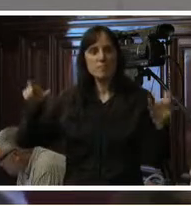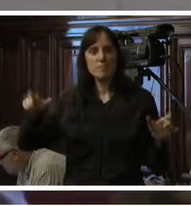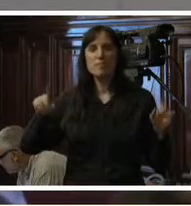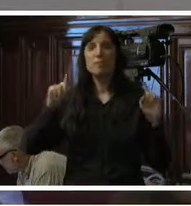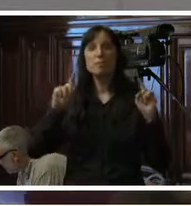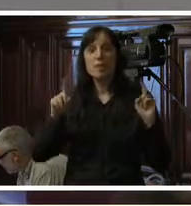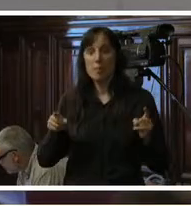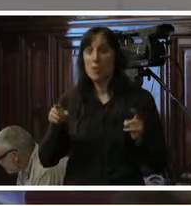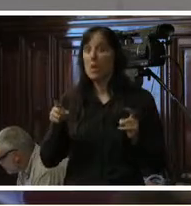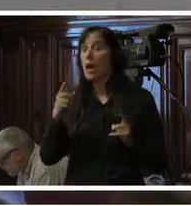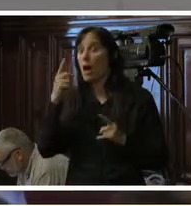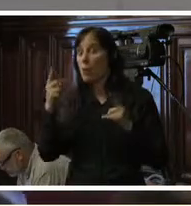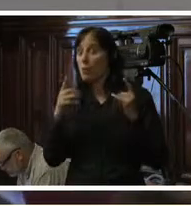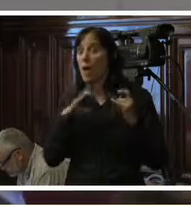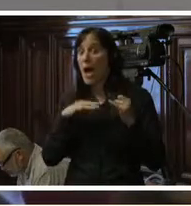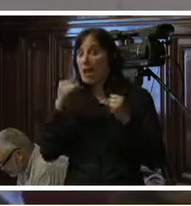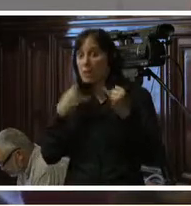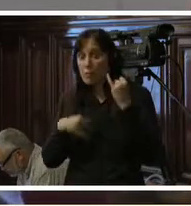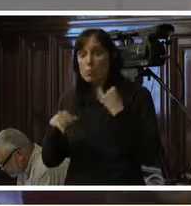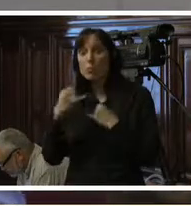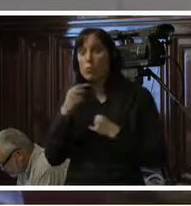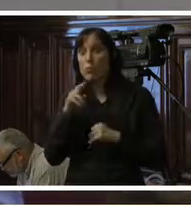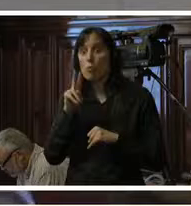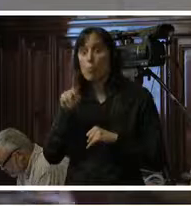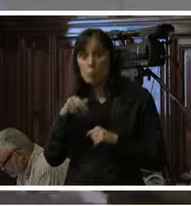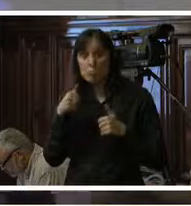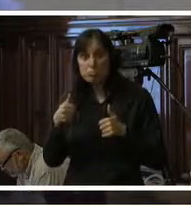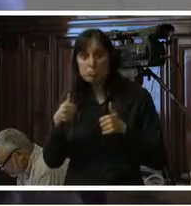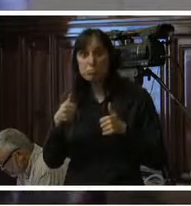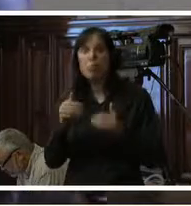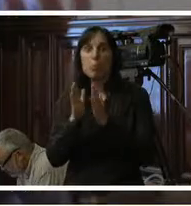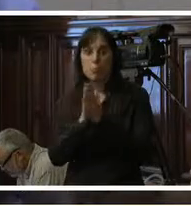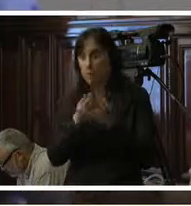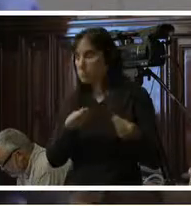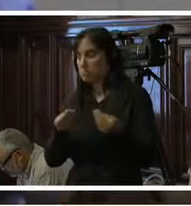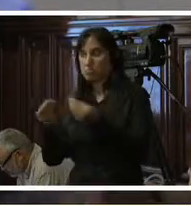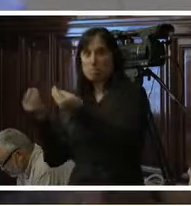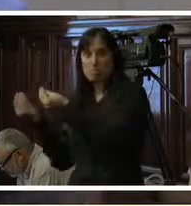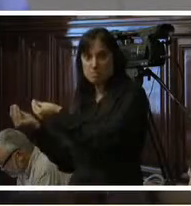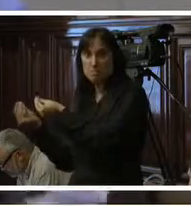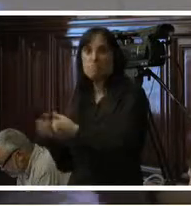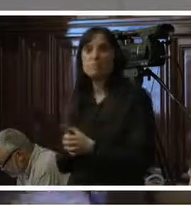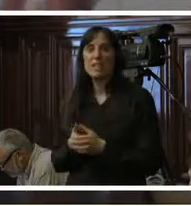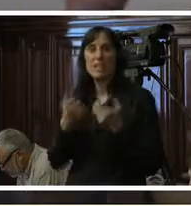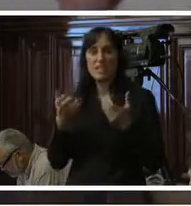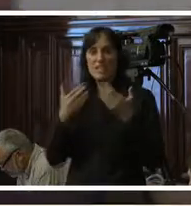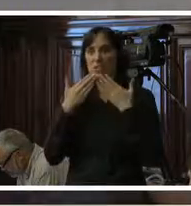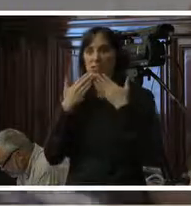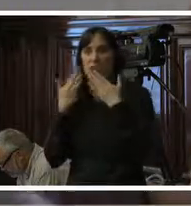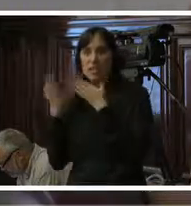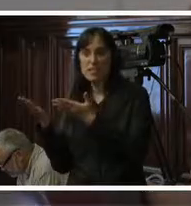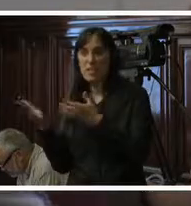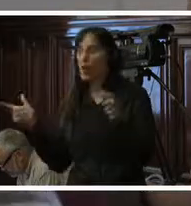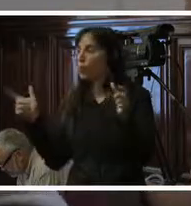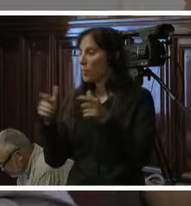can assist, you will let us have it. And I particularly thank, before I do that, I thank the commissioners with me and